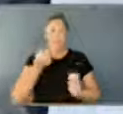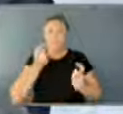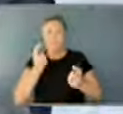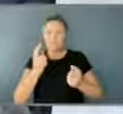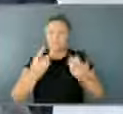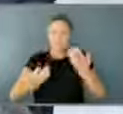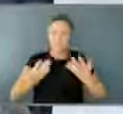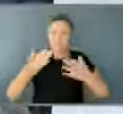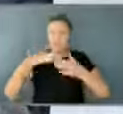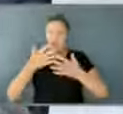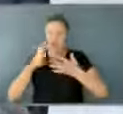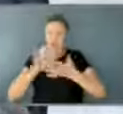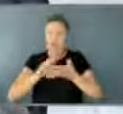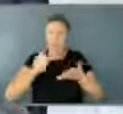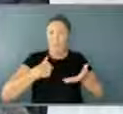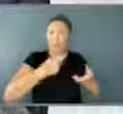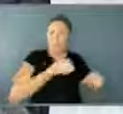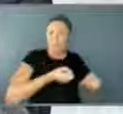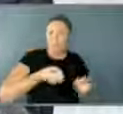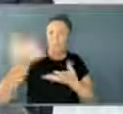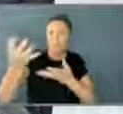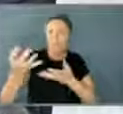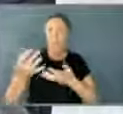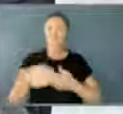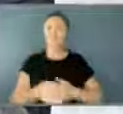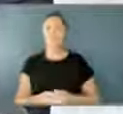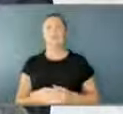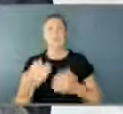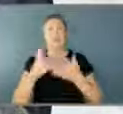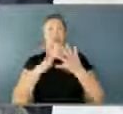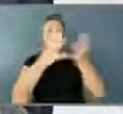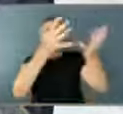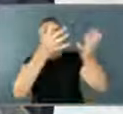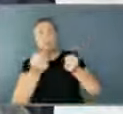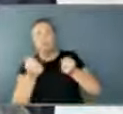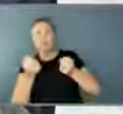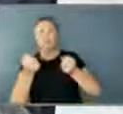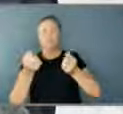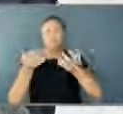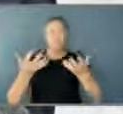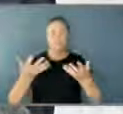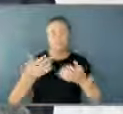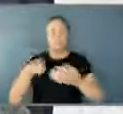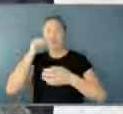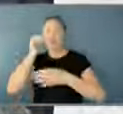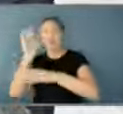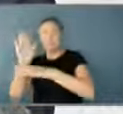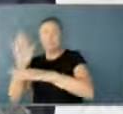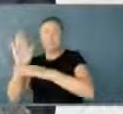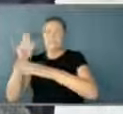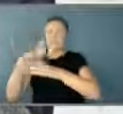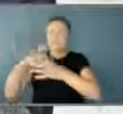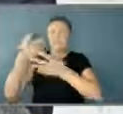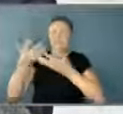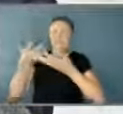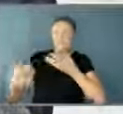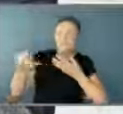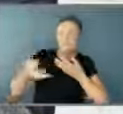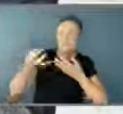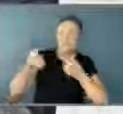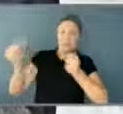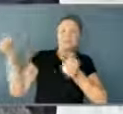supplies, particularly from overseas, and they relate to some issues that sometimes are beyond our control. But at present, our advice is